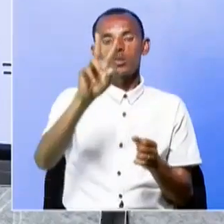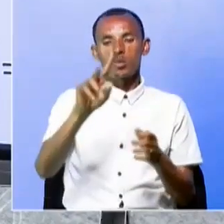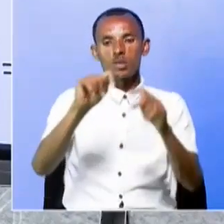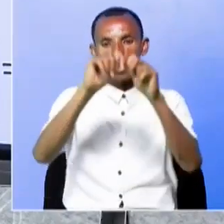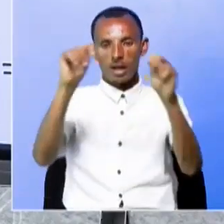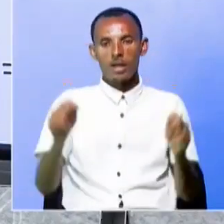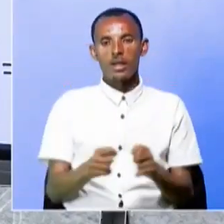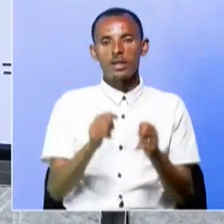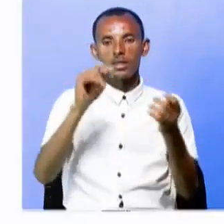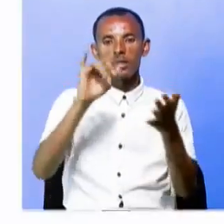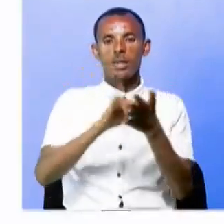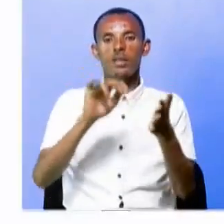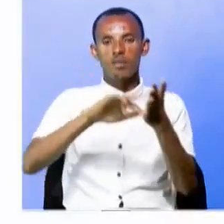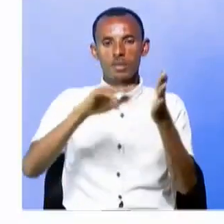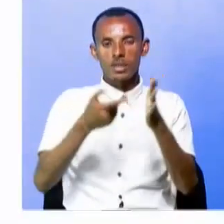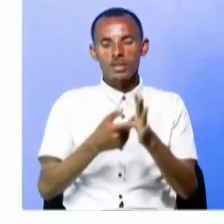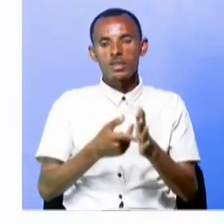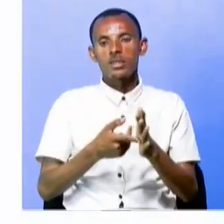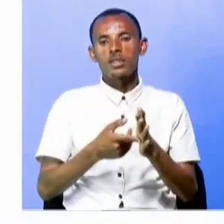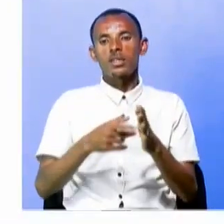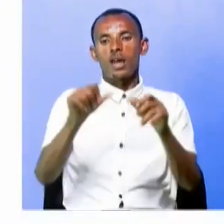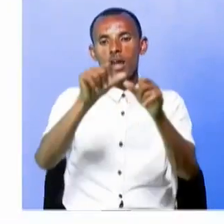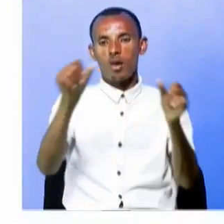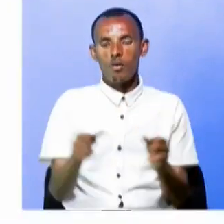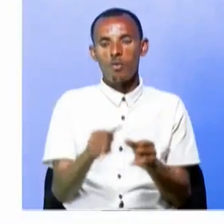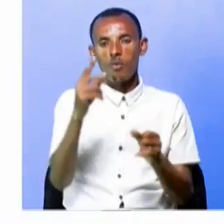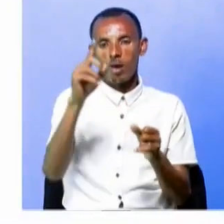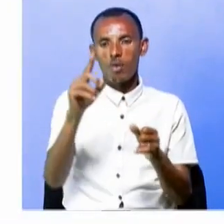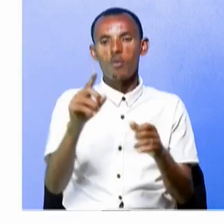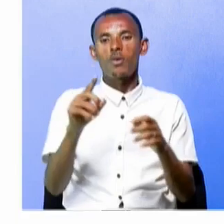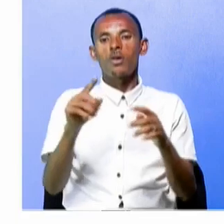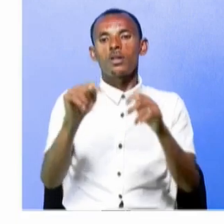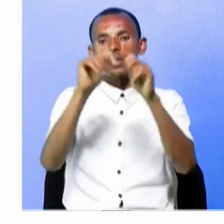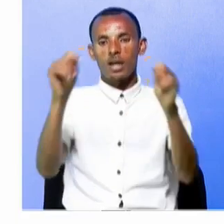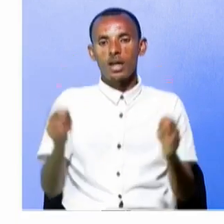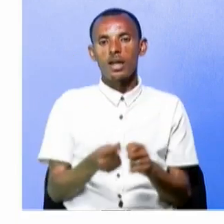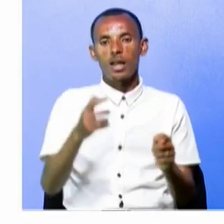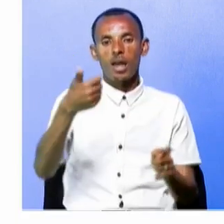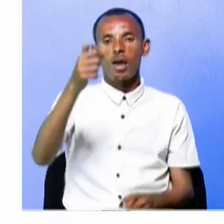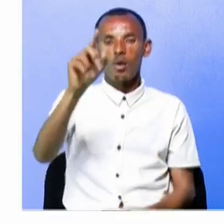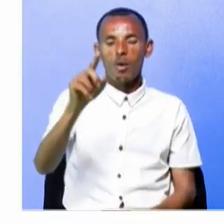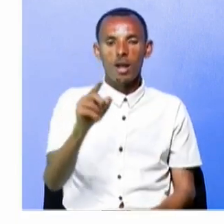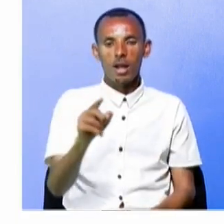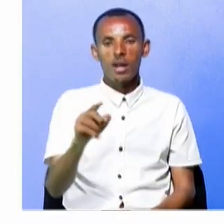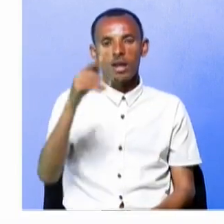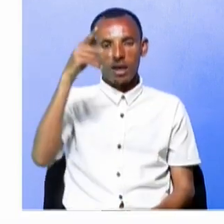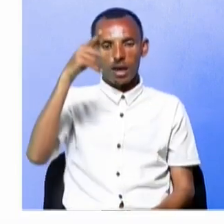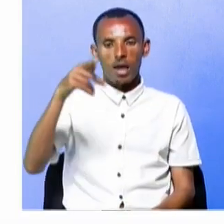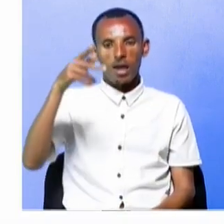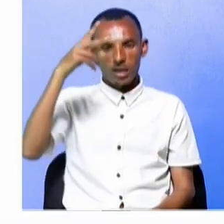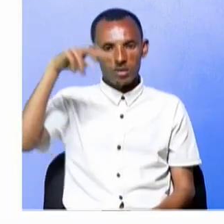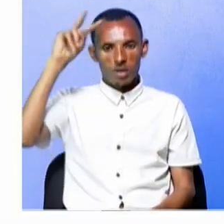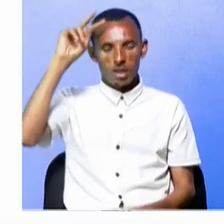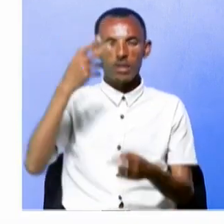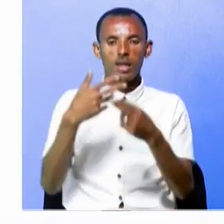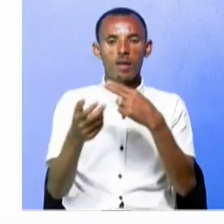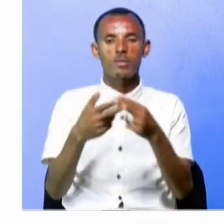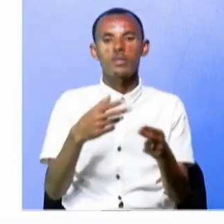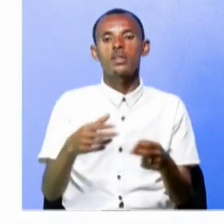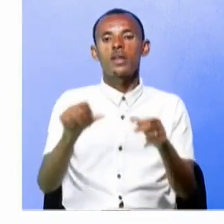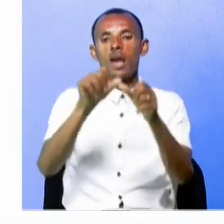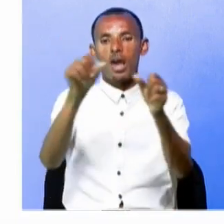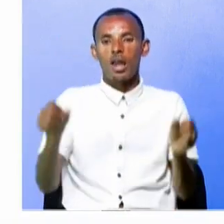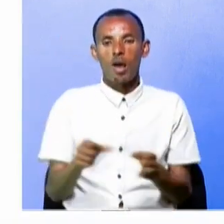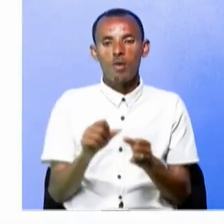That means area of one of the triangle, you can call it A1, is K squared times area of